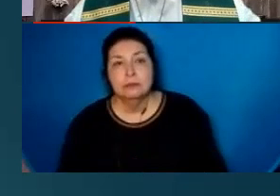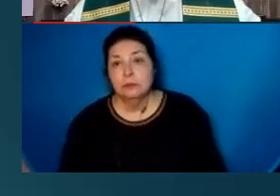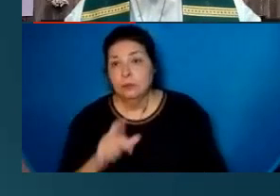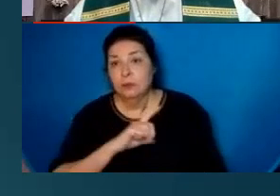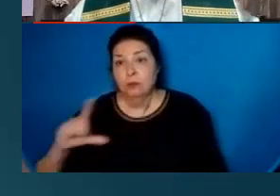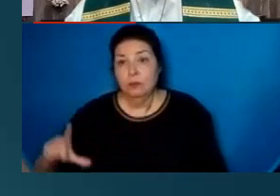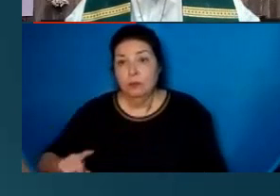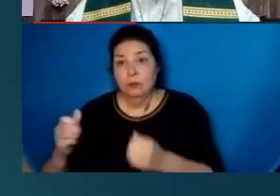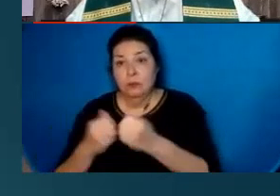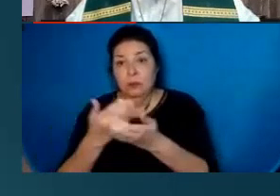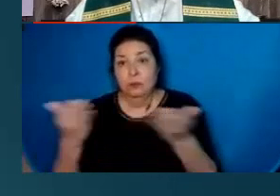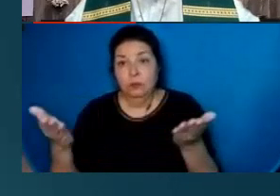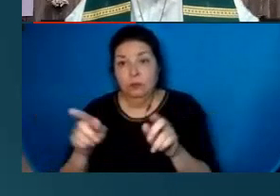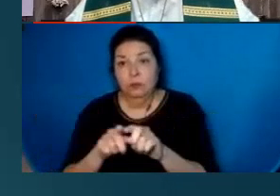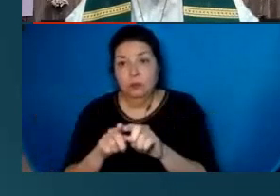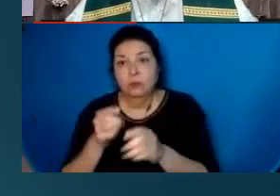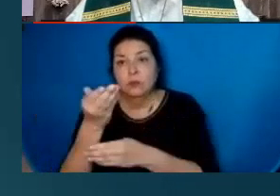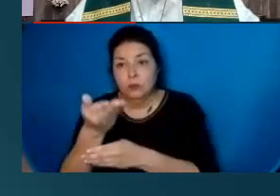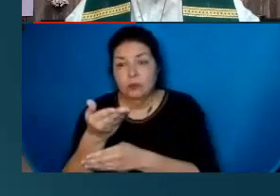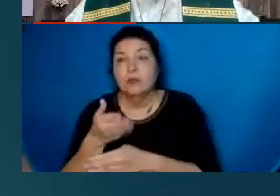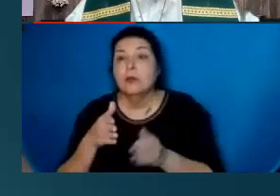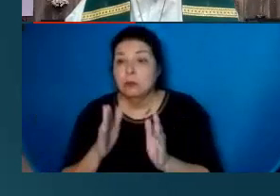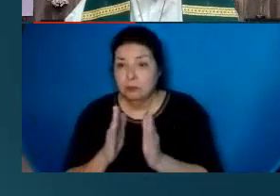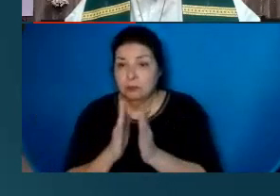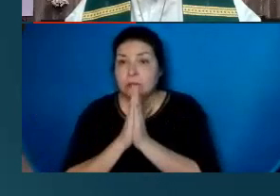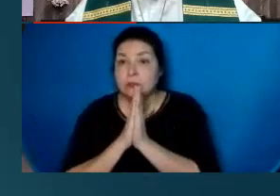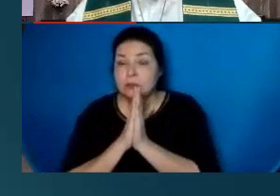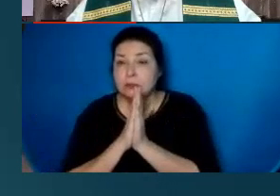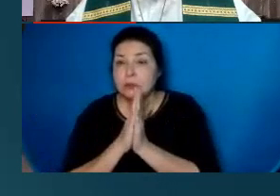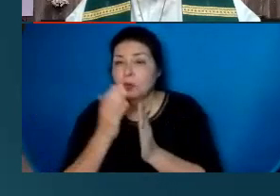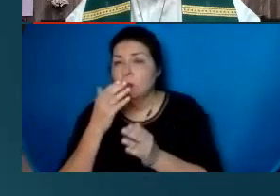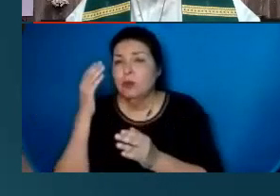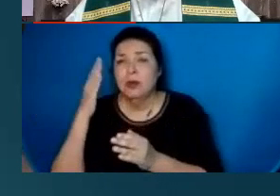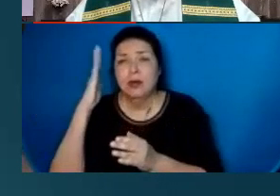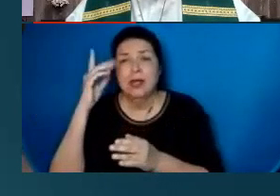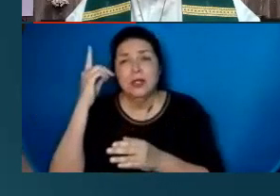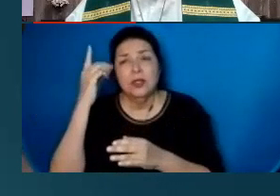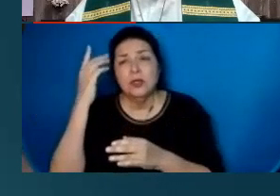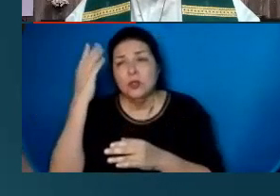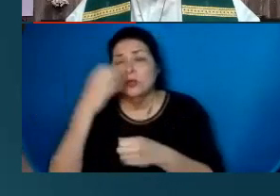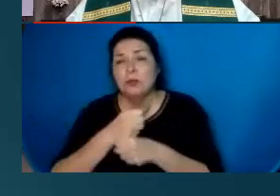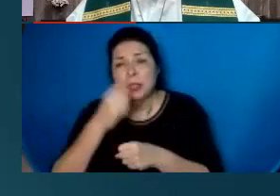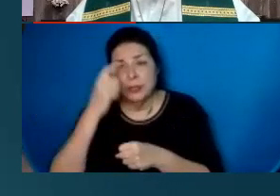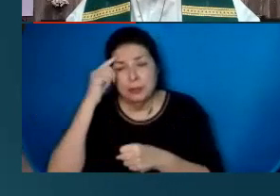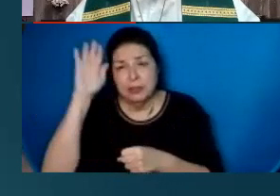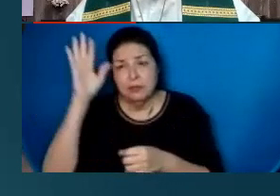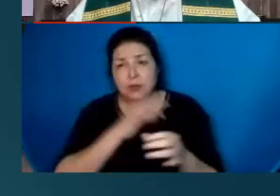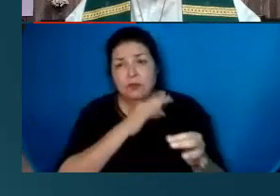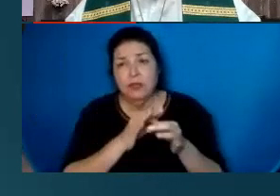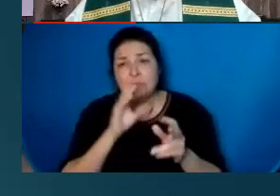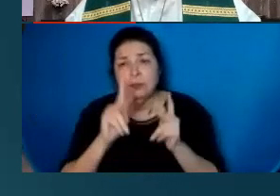The Lord be with you. Let us pray. O God, you make the minds of your faithful to be of one